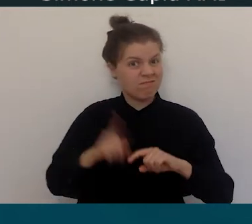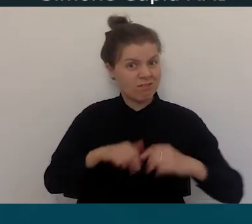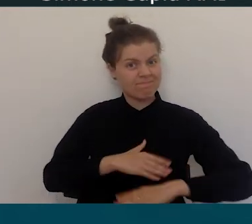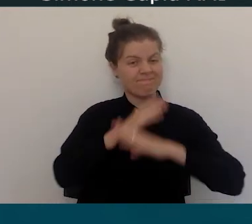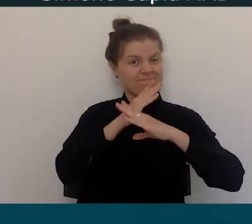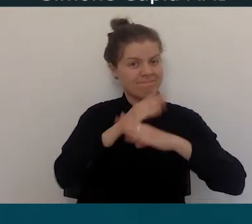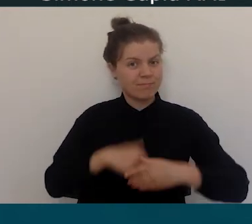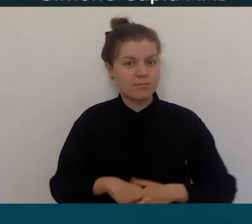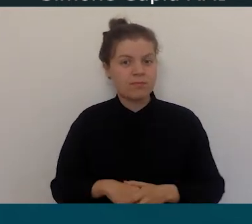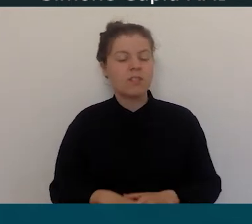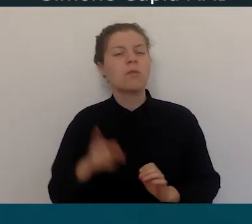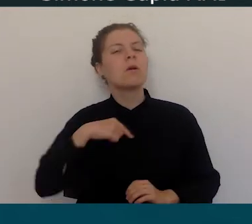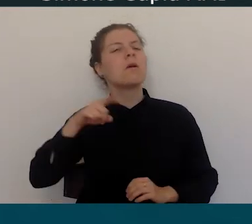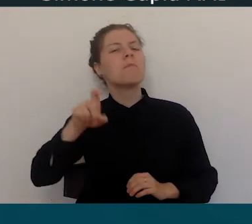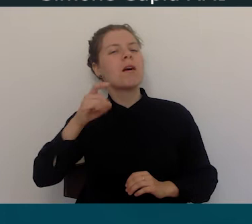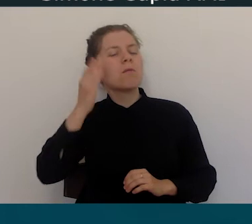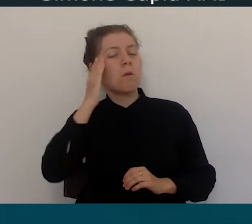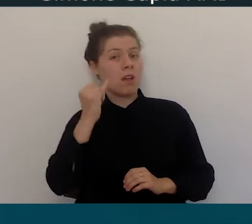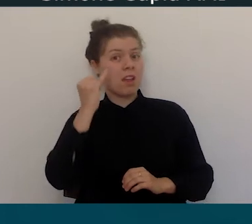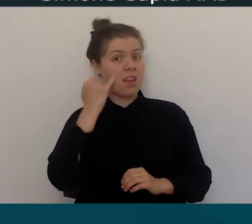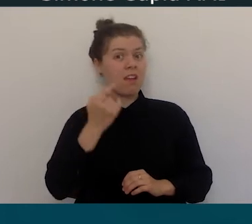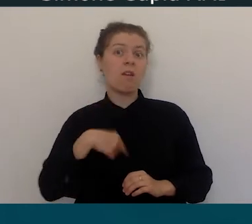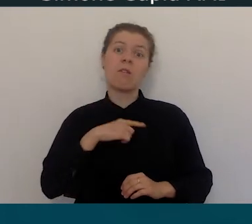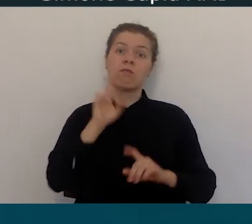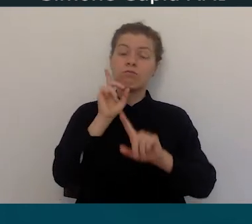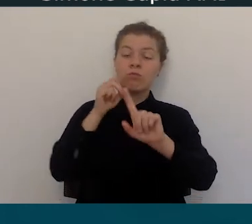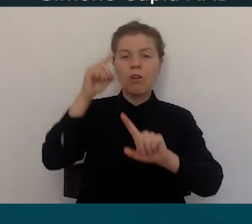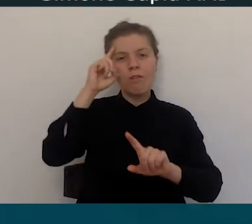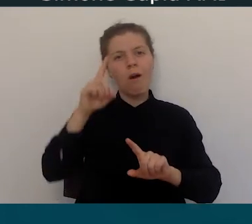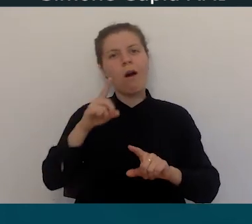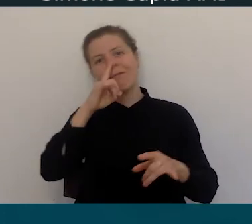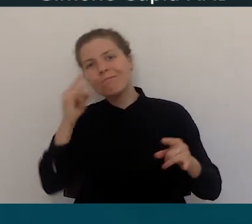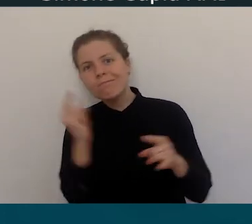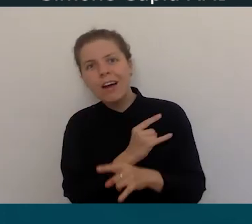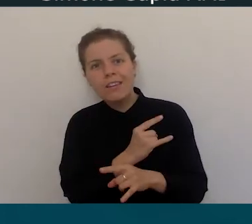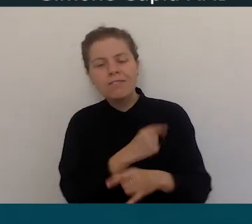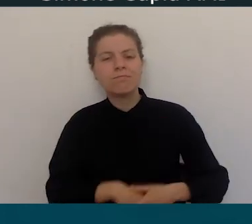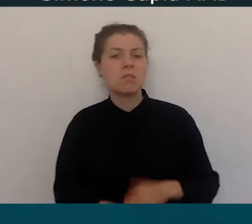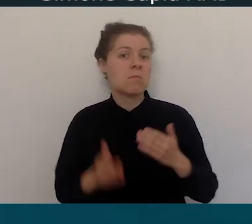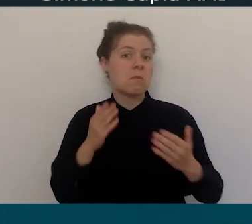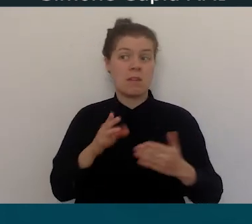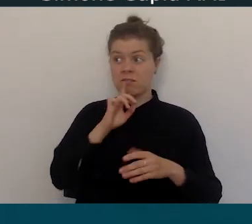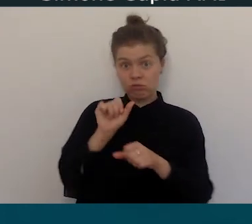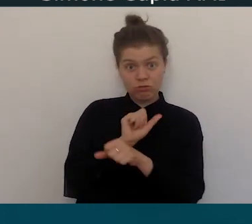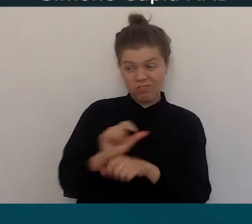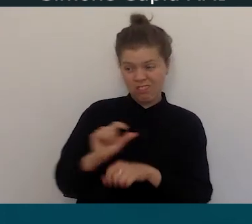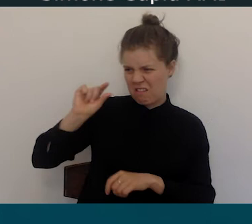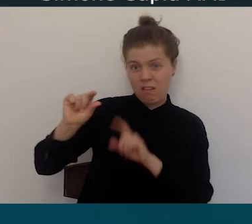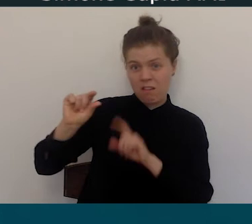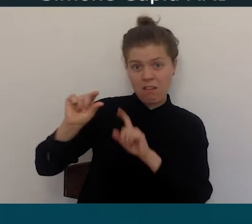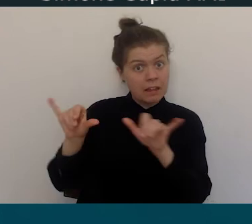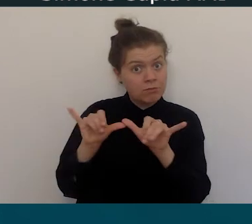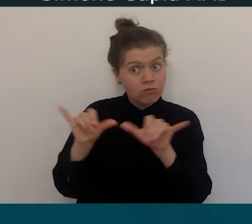cognizant about whether or not we are intending to be sarcastic. Are we intending to be literal? Are we intending